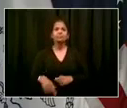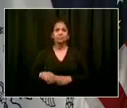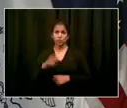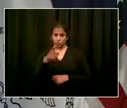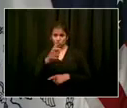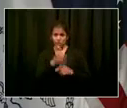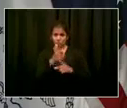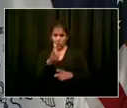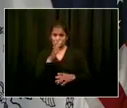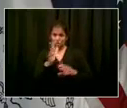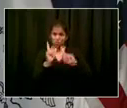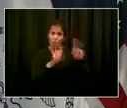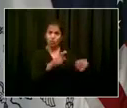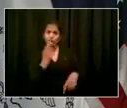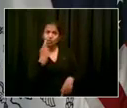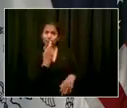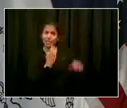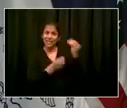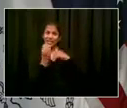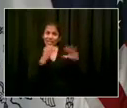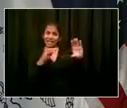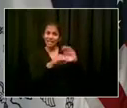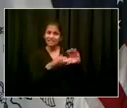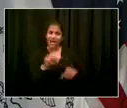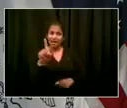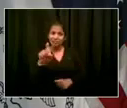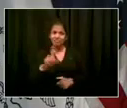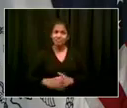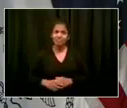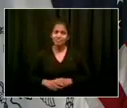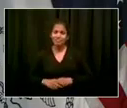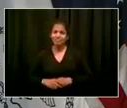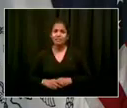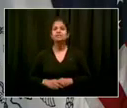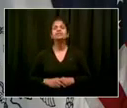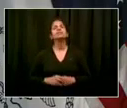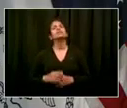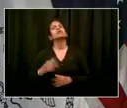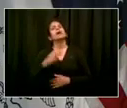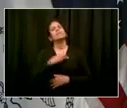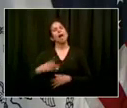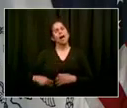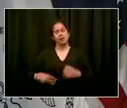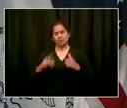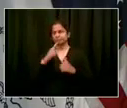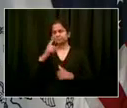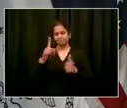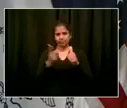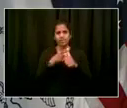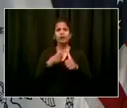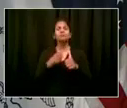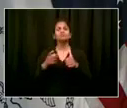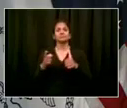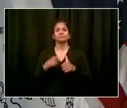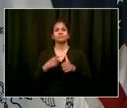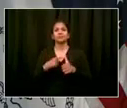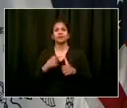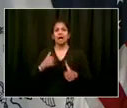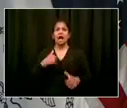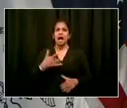idea of indoor dining coming back is a good thing. Our concerns were around a couple areas. One, the start